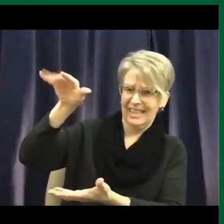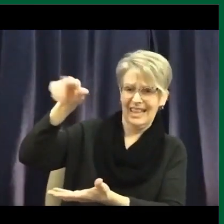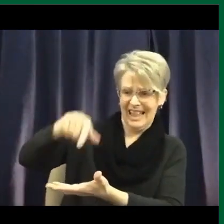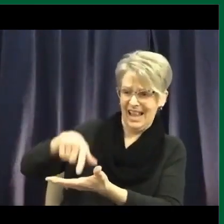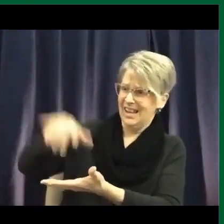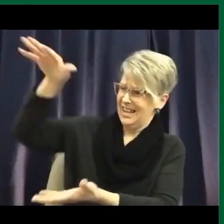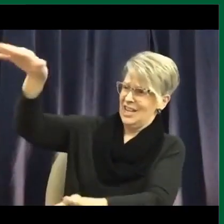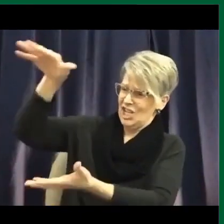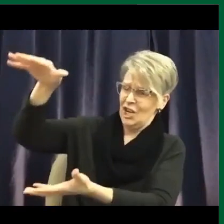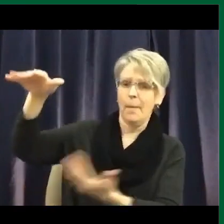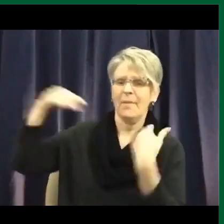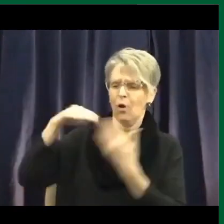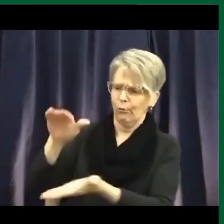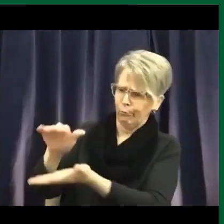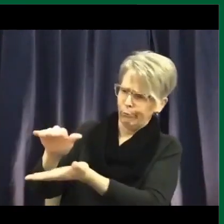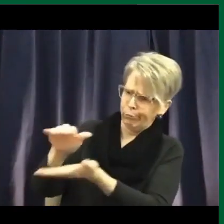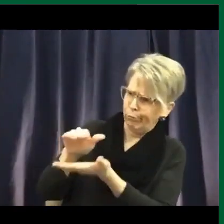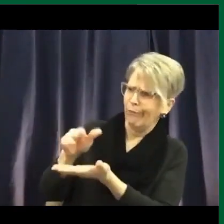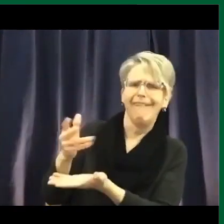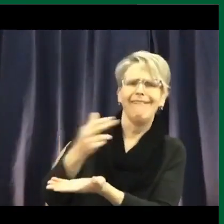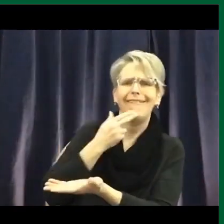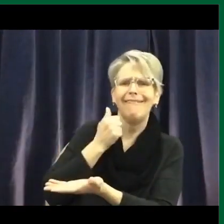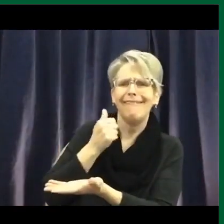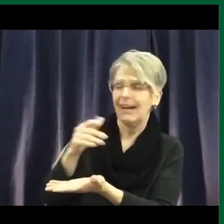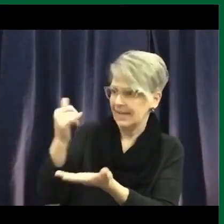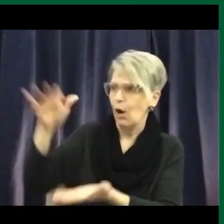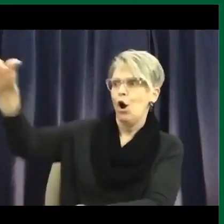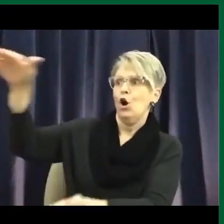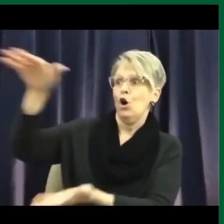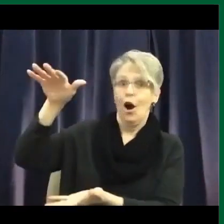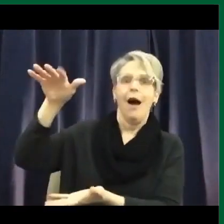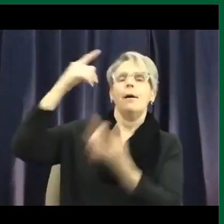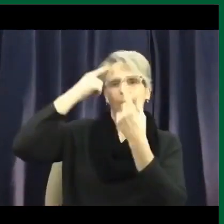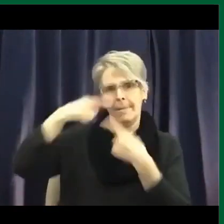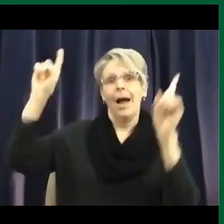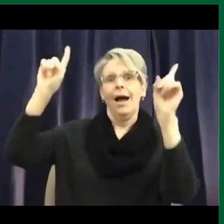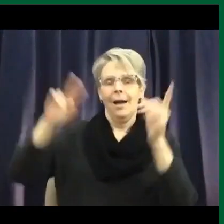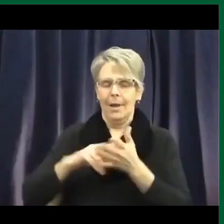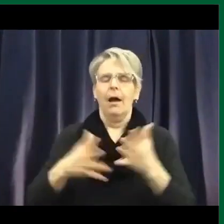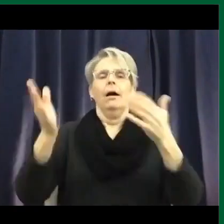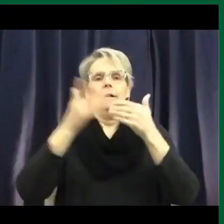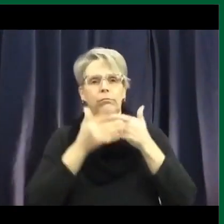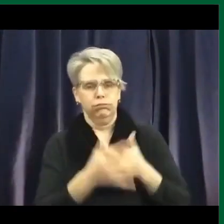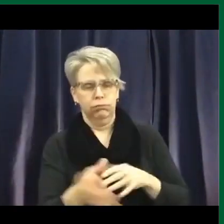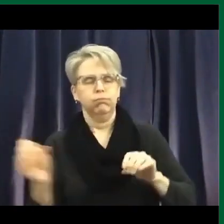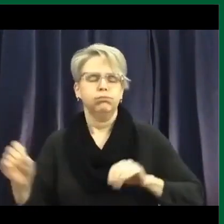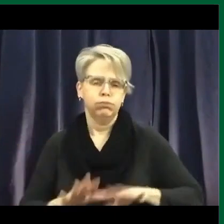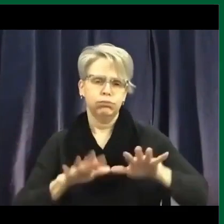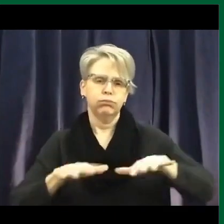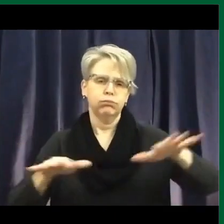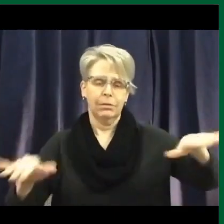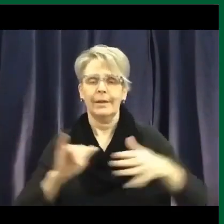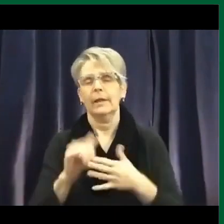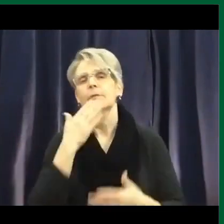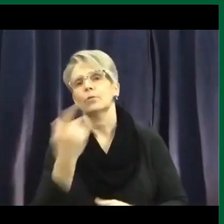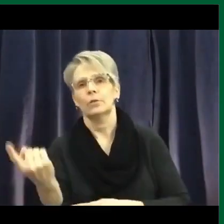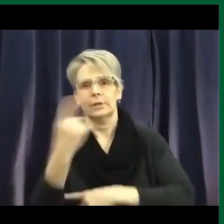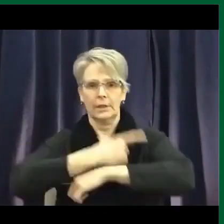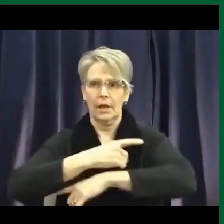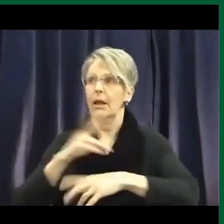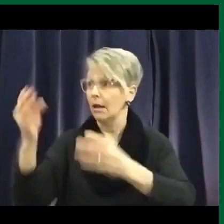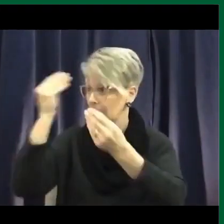So this is a turning point, and this is a good day for Saskatchewan and a good day for Saskatchewan people. Due to